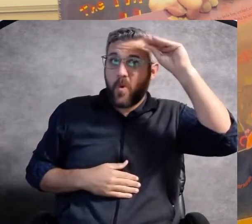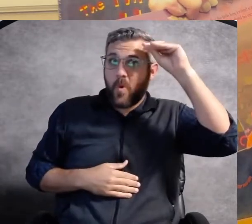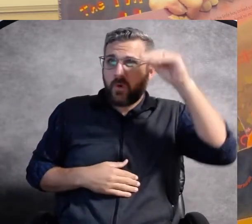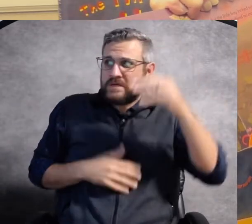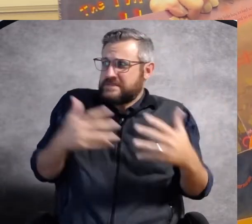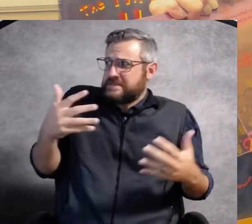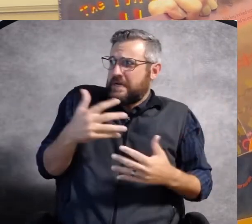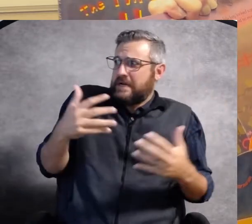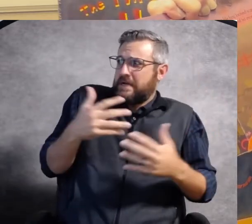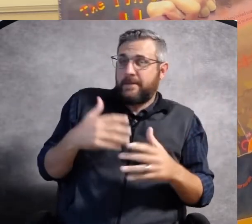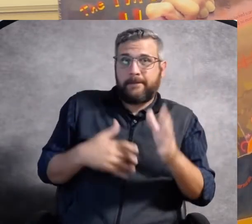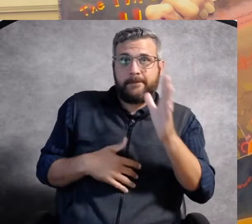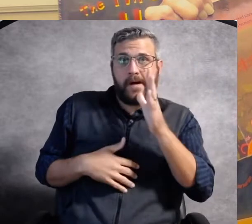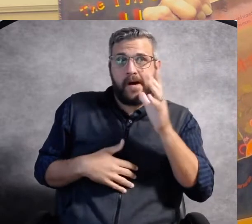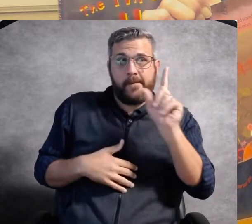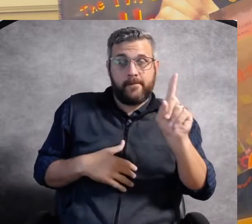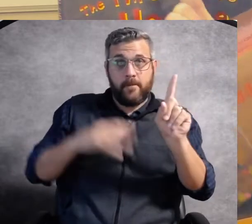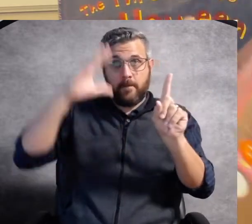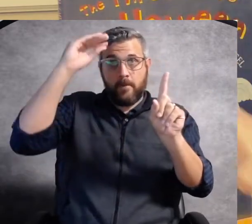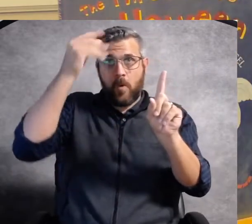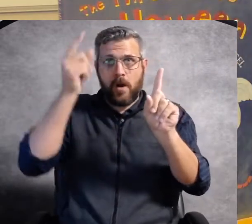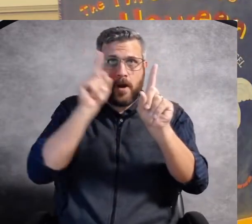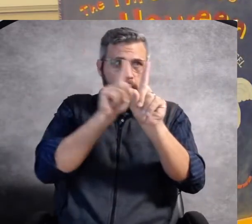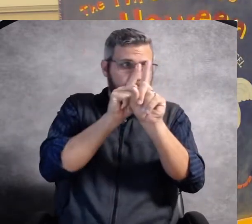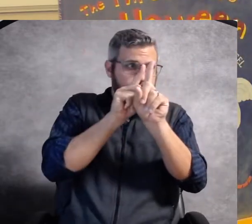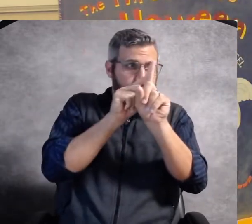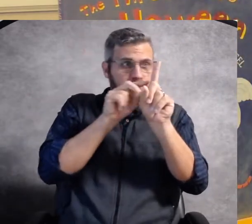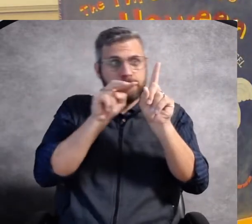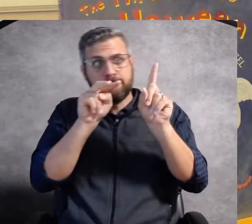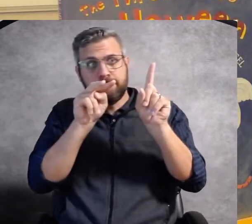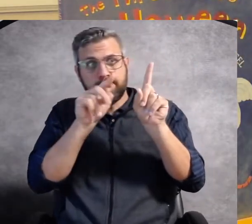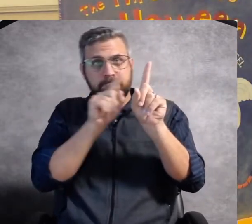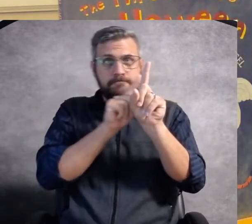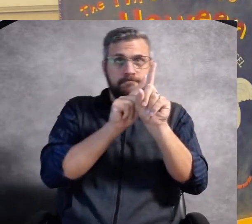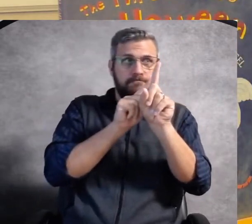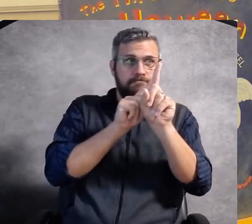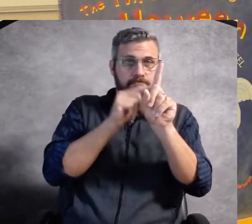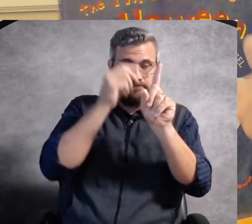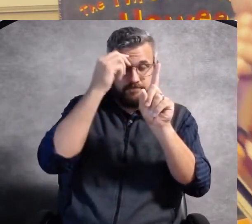scared and hid behind his mom.